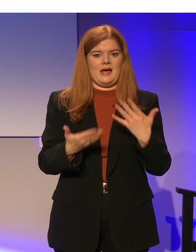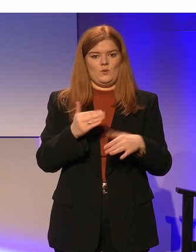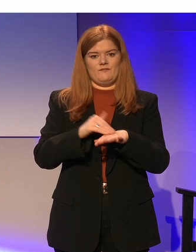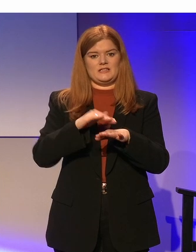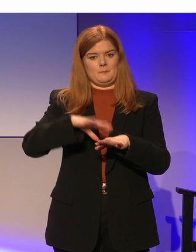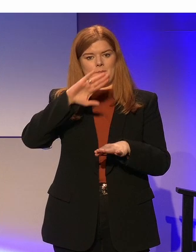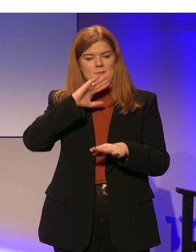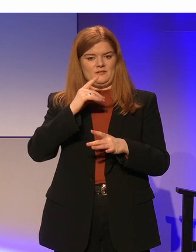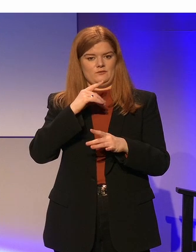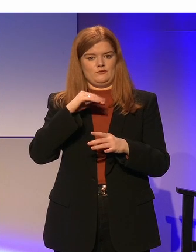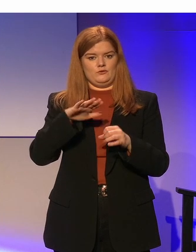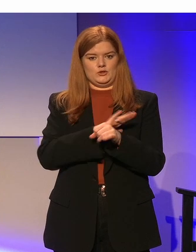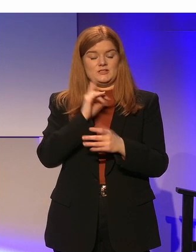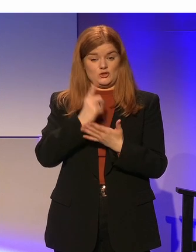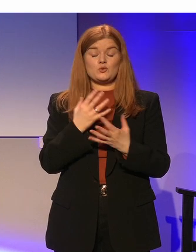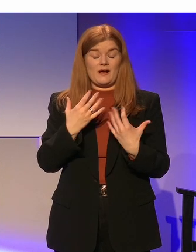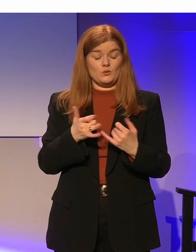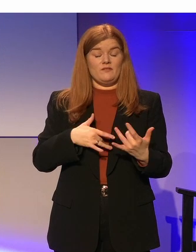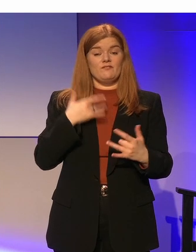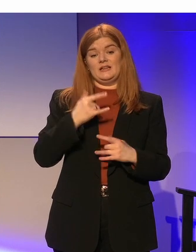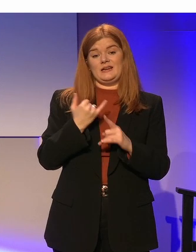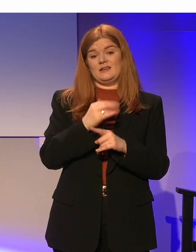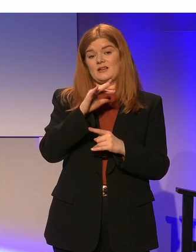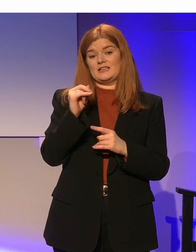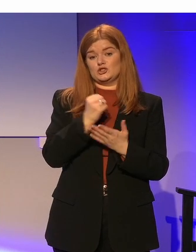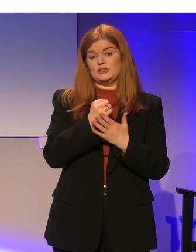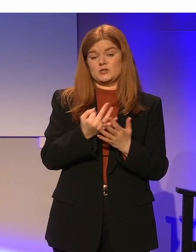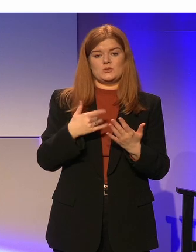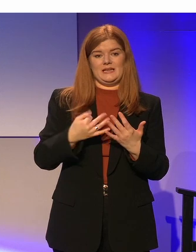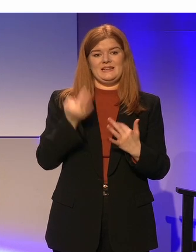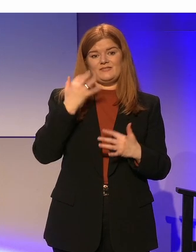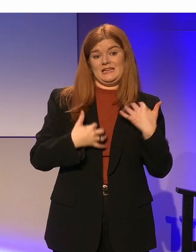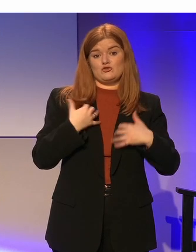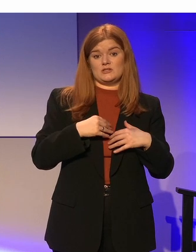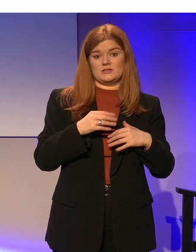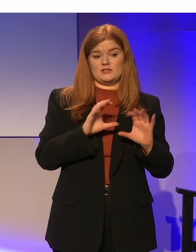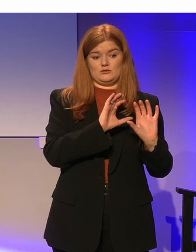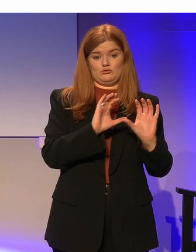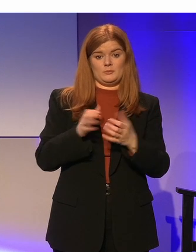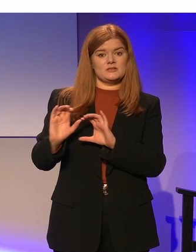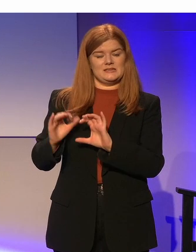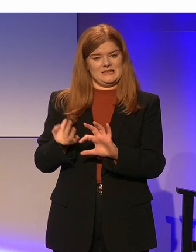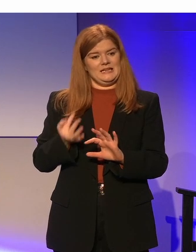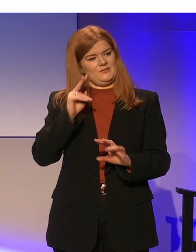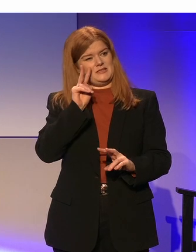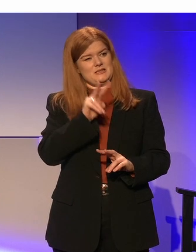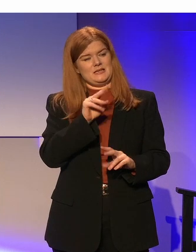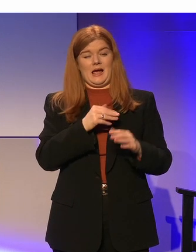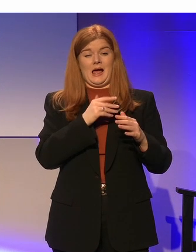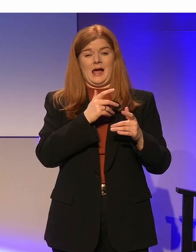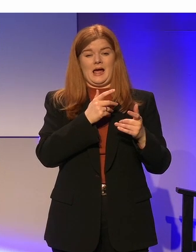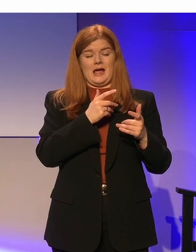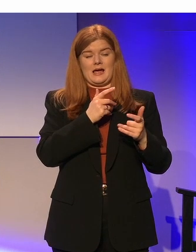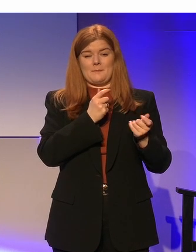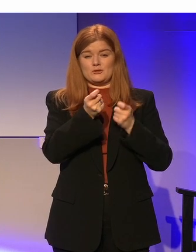So there was a sense across the case studies that where stakeholders perceive administrative